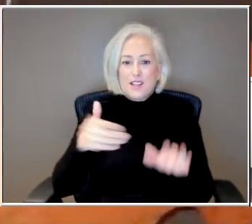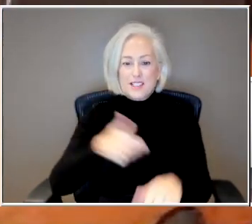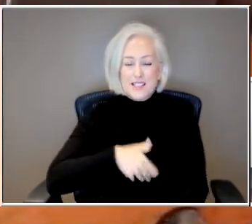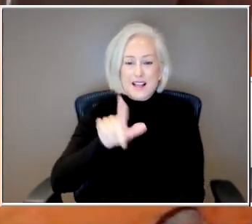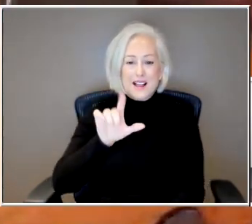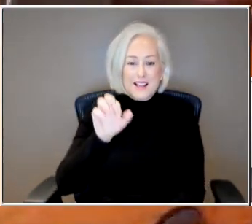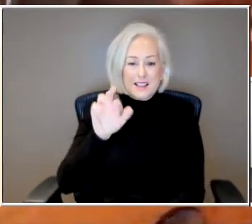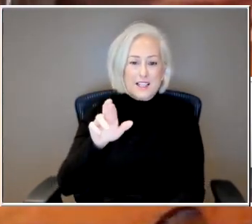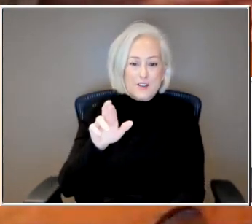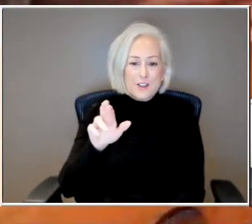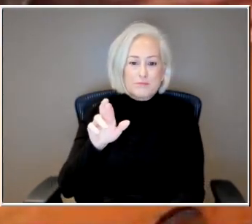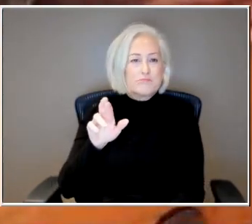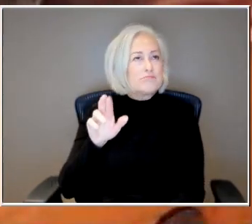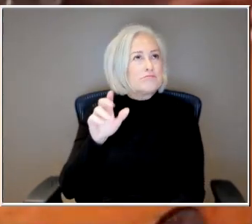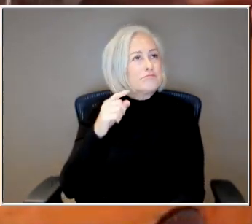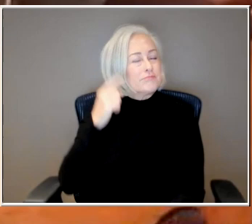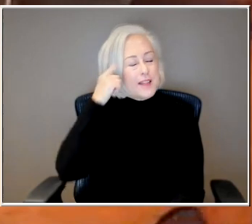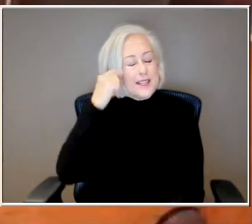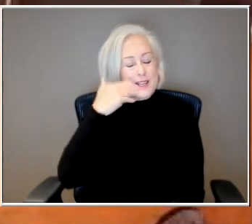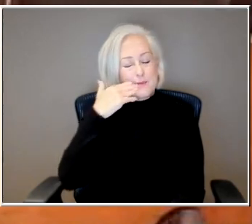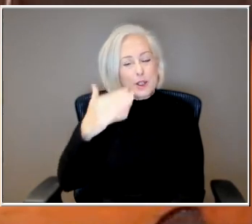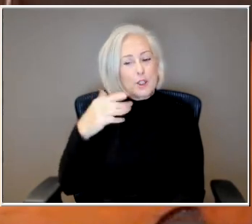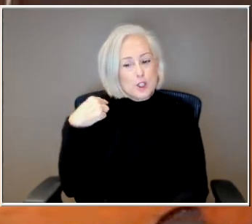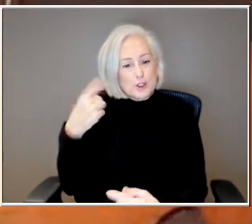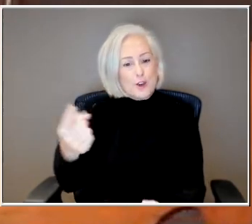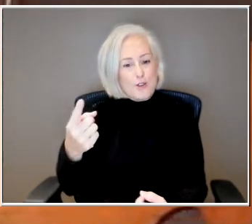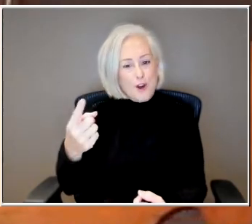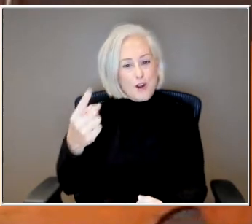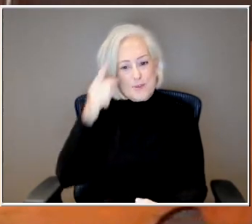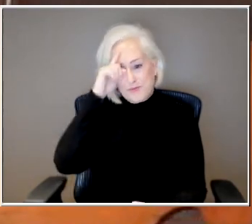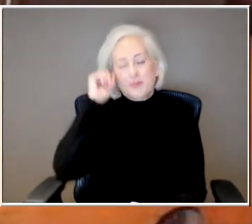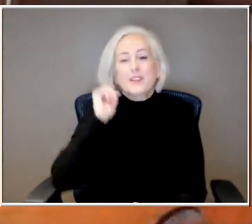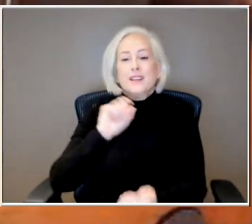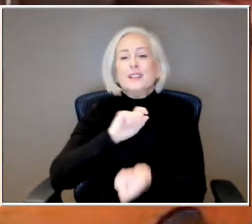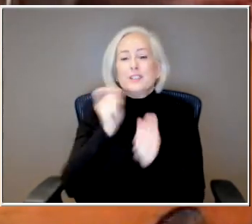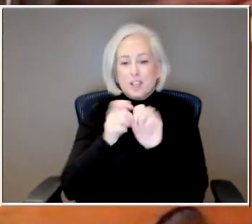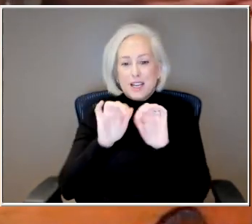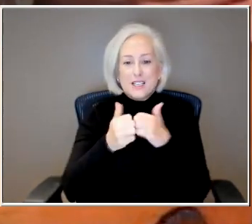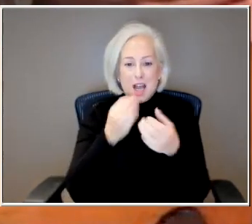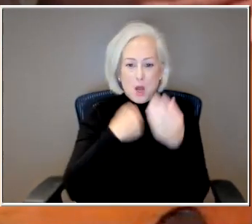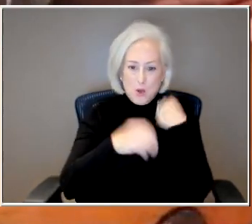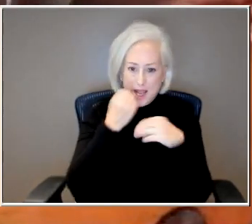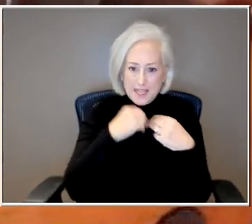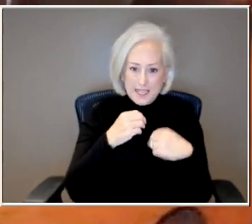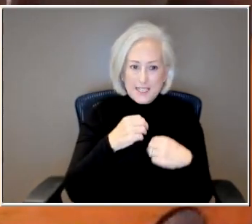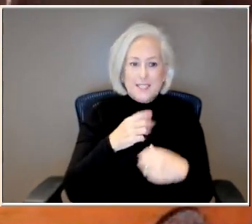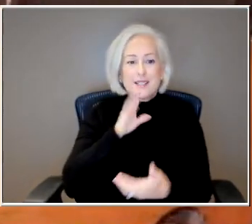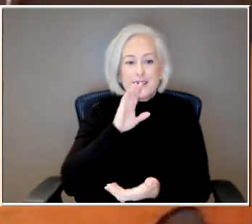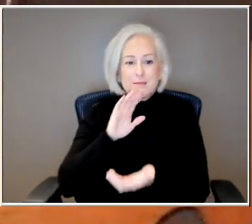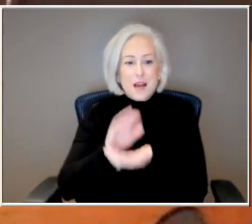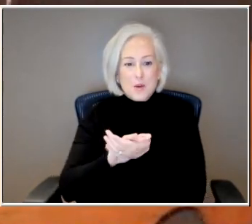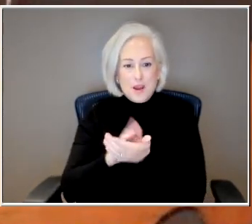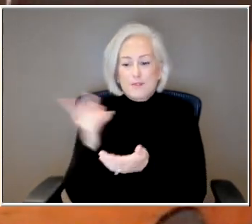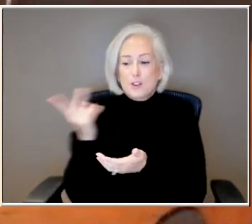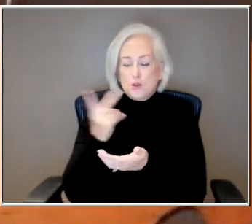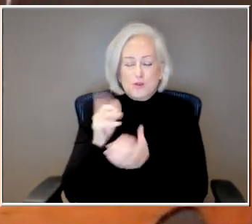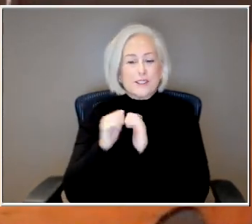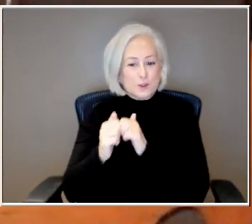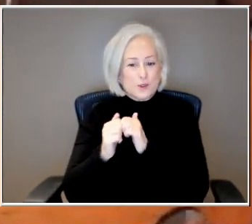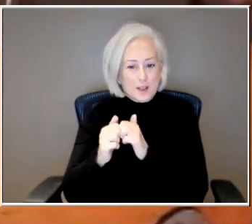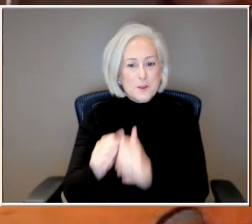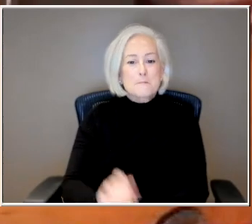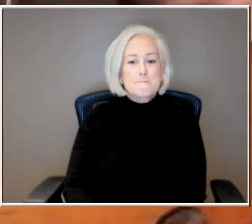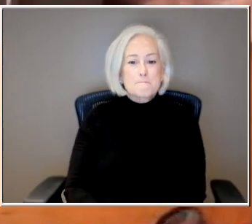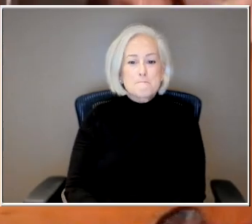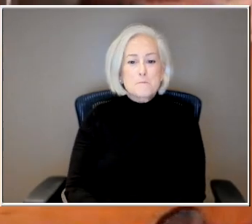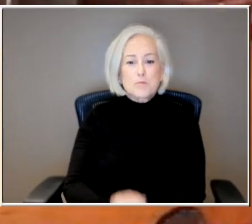I've held up pretty well with it. We did change our way of eating. I did, and my wife, we did it together. We eat a